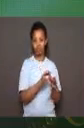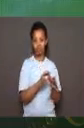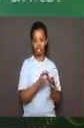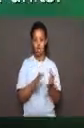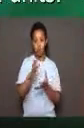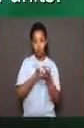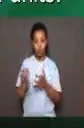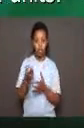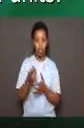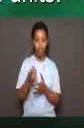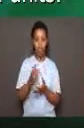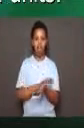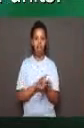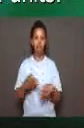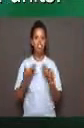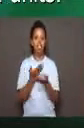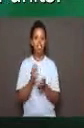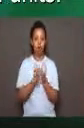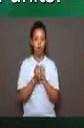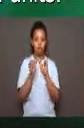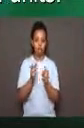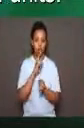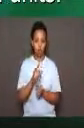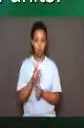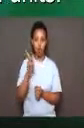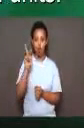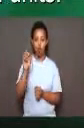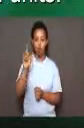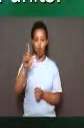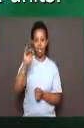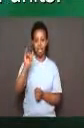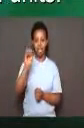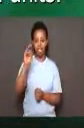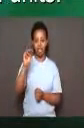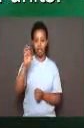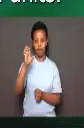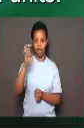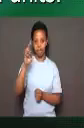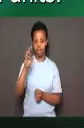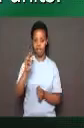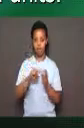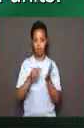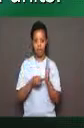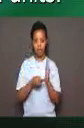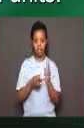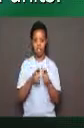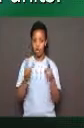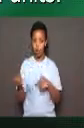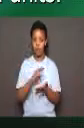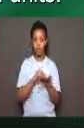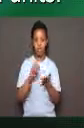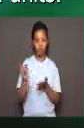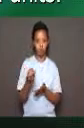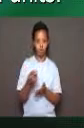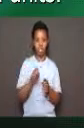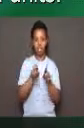carbohydrates. A polymer is a large molecule composed of repeating